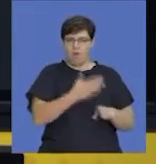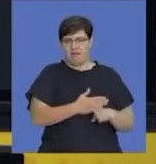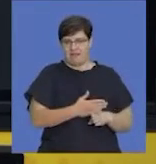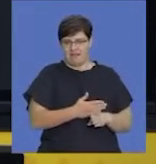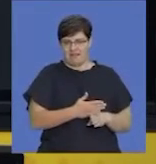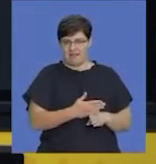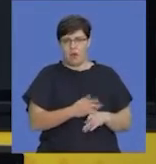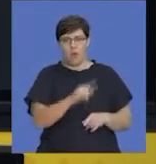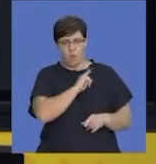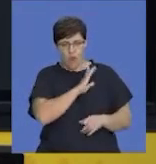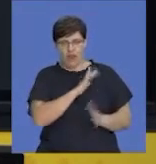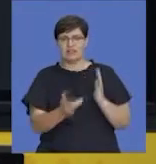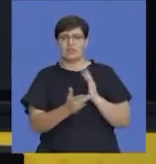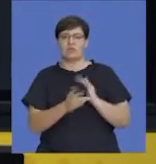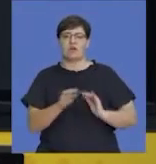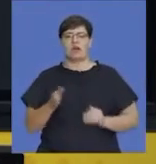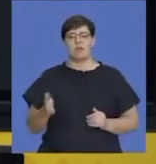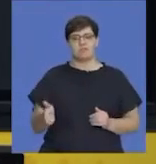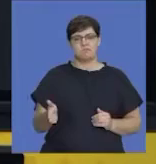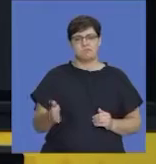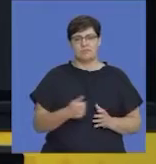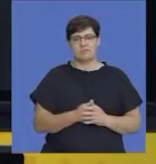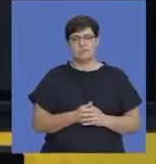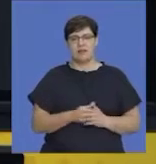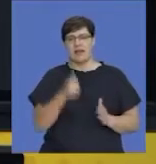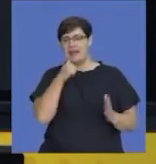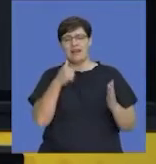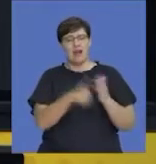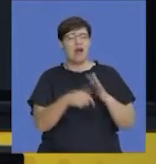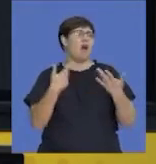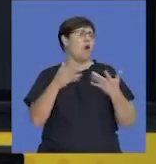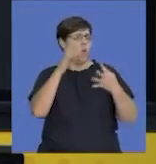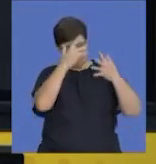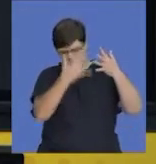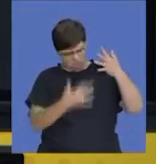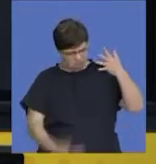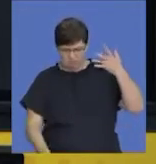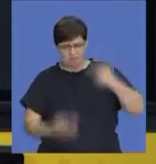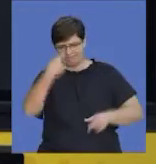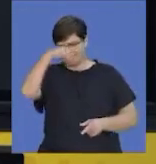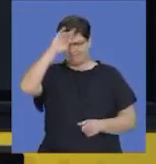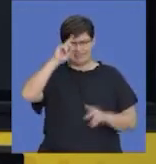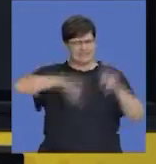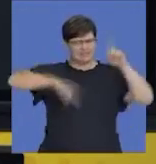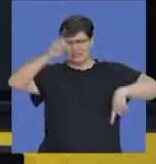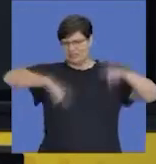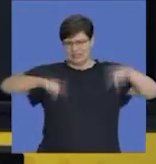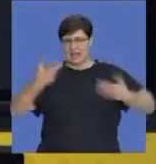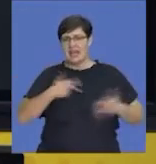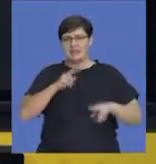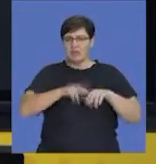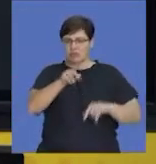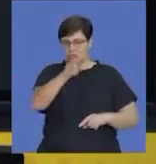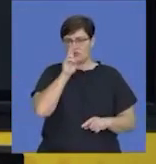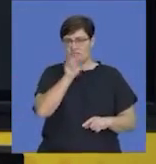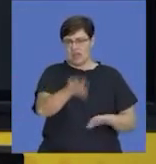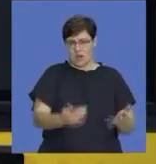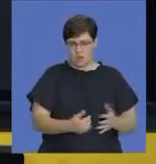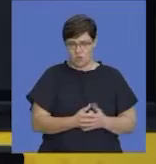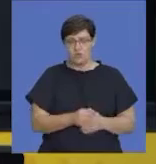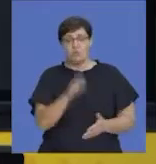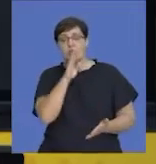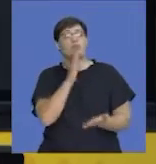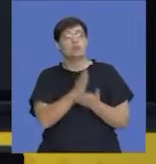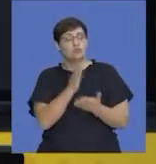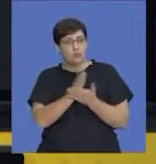better with the assistance of technology. This lends itself to many, many different interpretations. It all depends on how you see it. But you must make